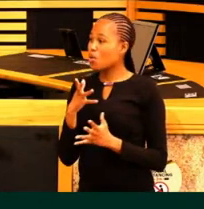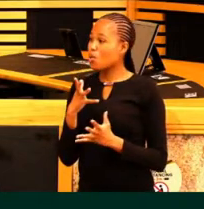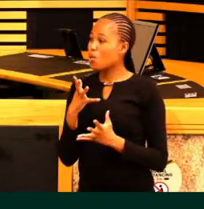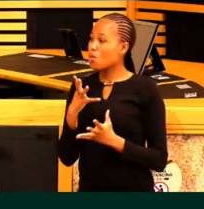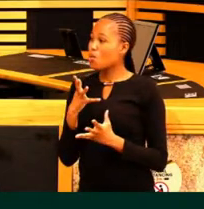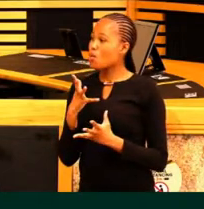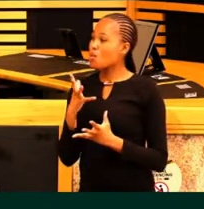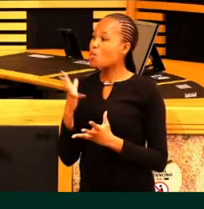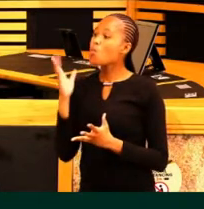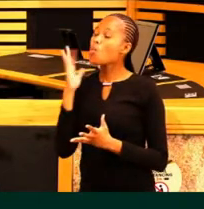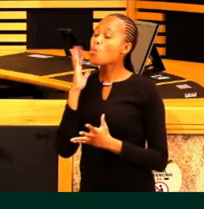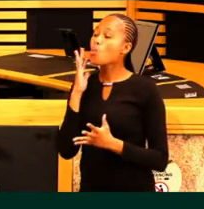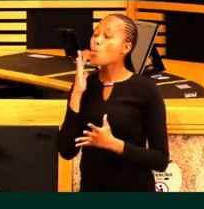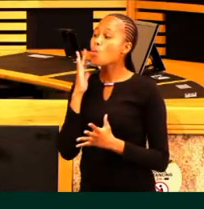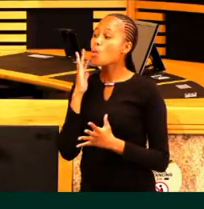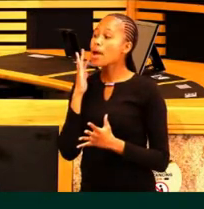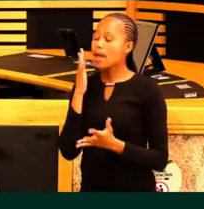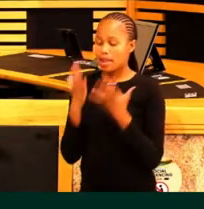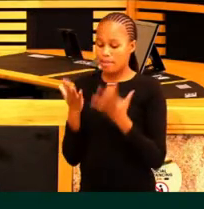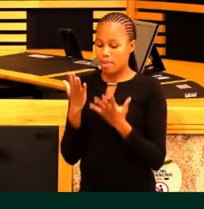now thousands